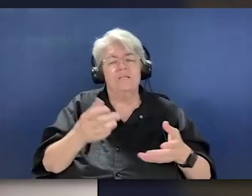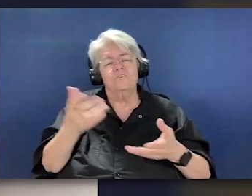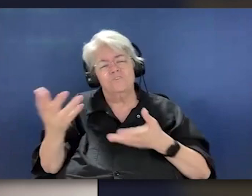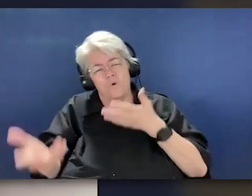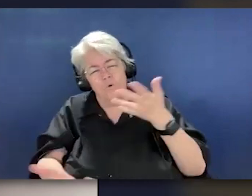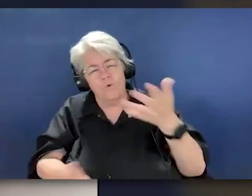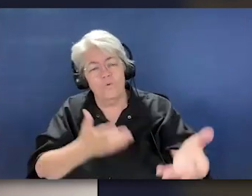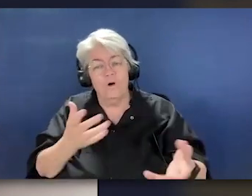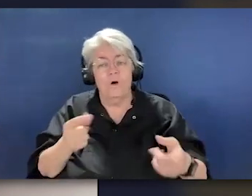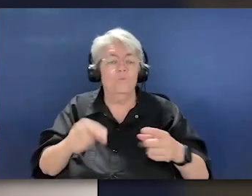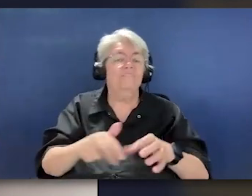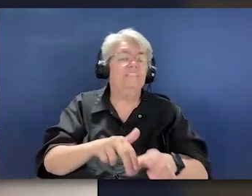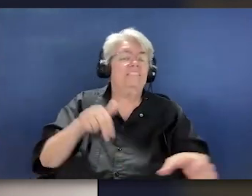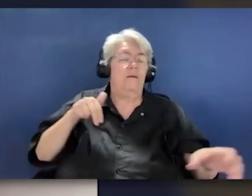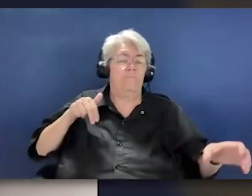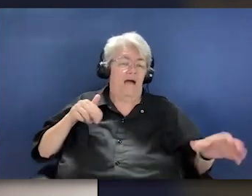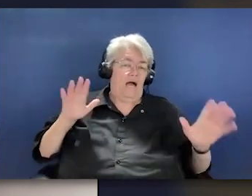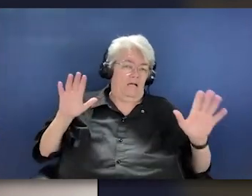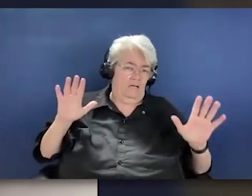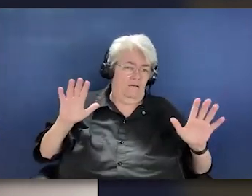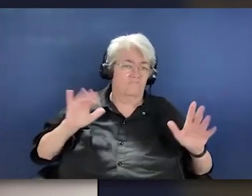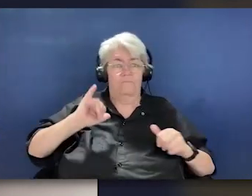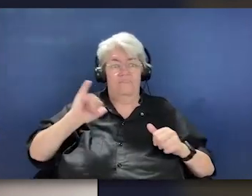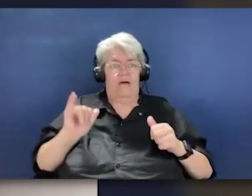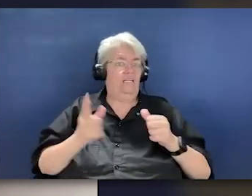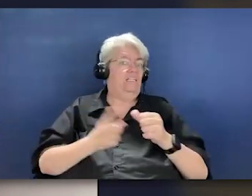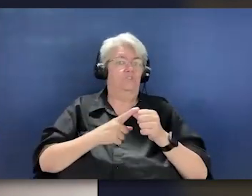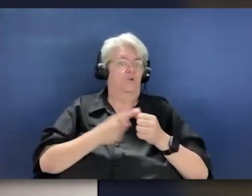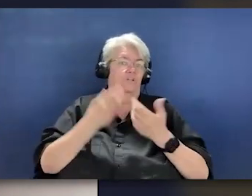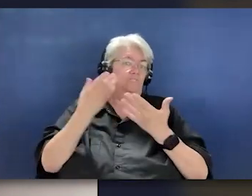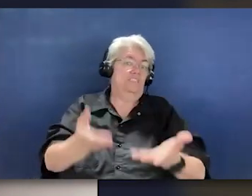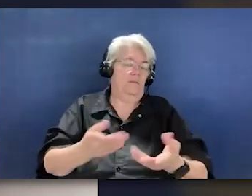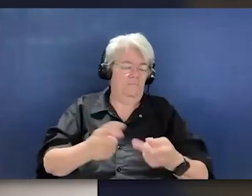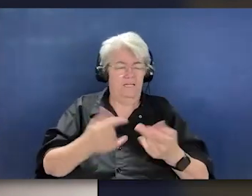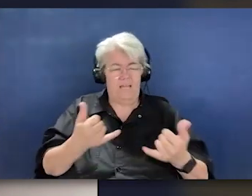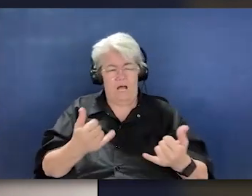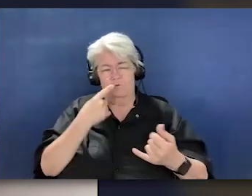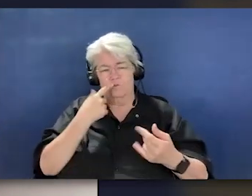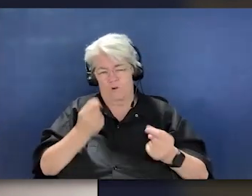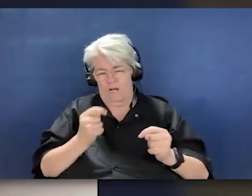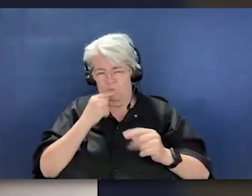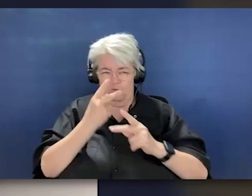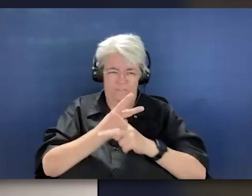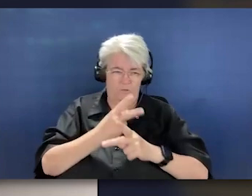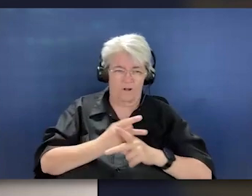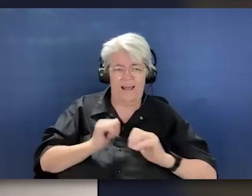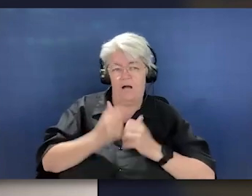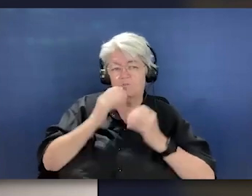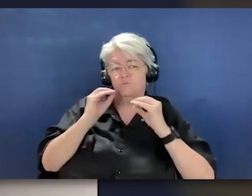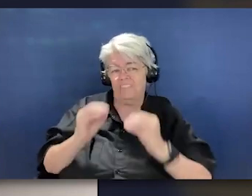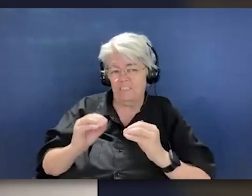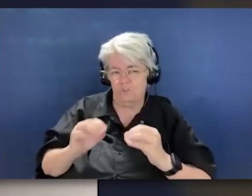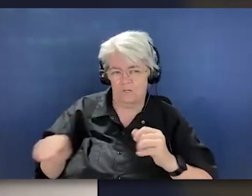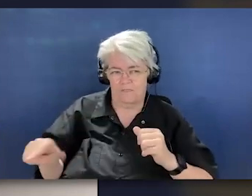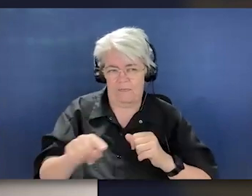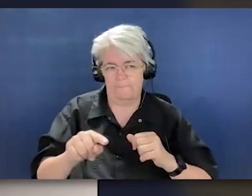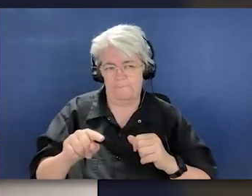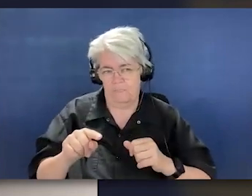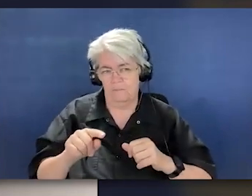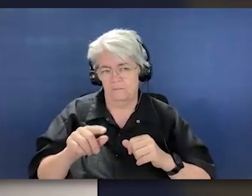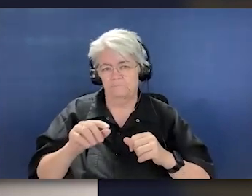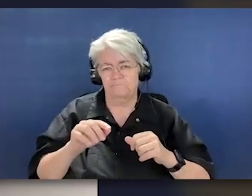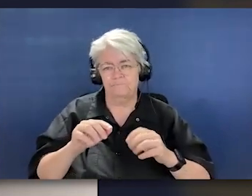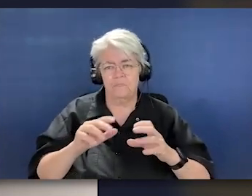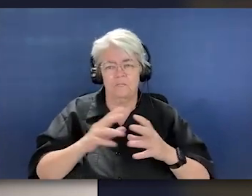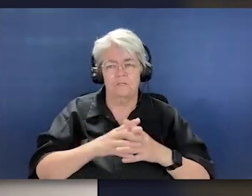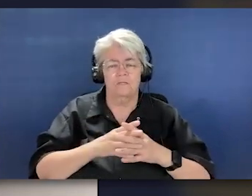that we've stepped back from that initial statement, and we're trying to focus on education. And so in